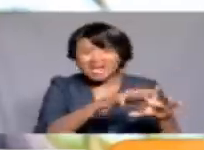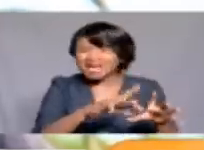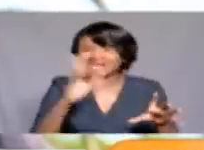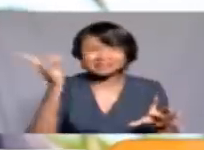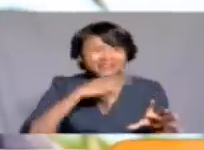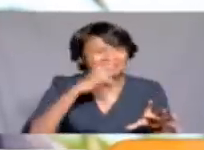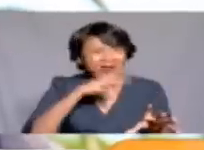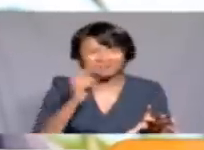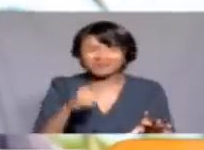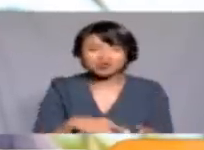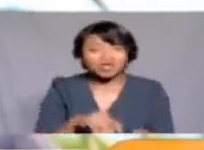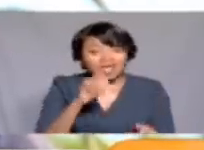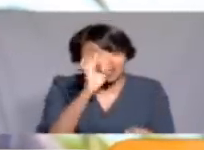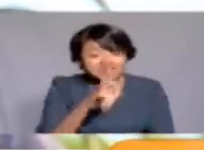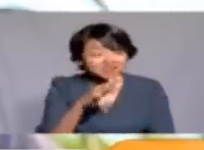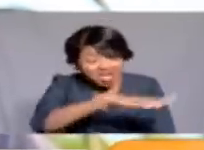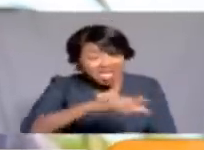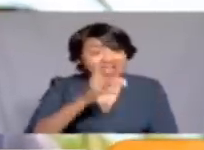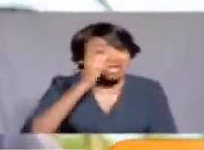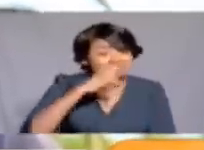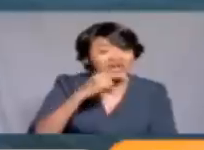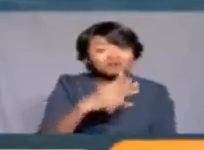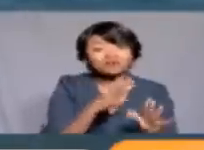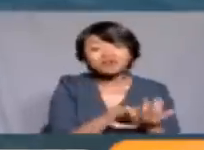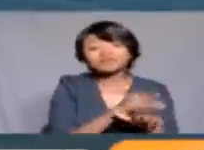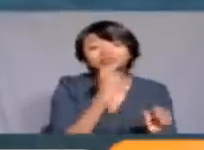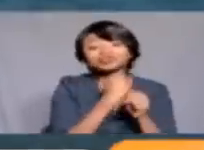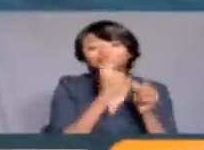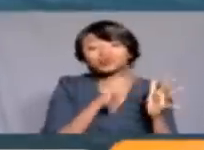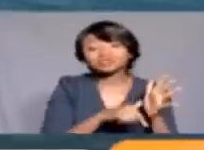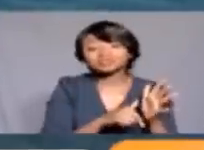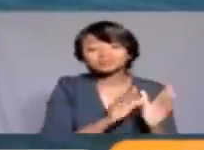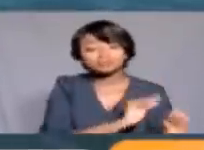samaki mara nyingi kama kuna uchafu, wao wanaenda.